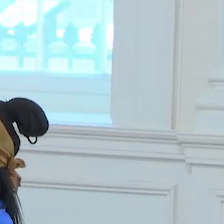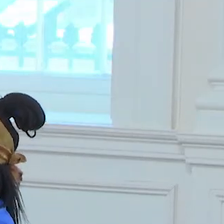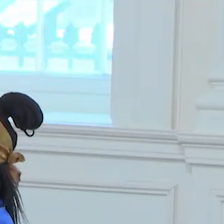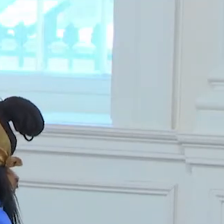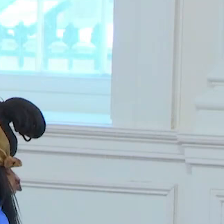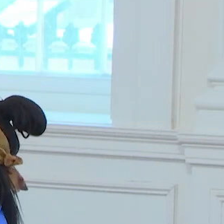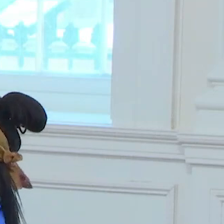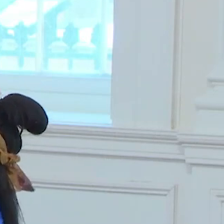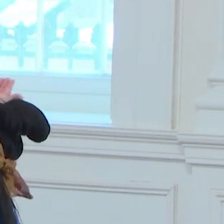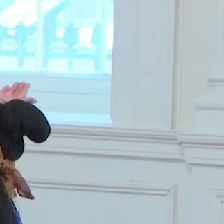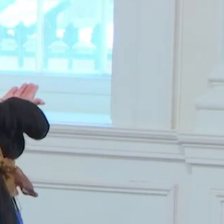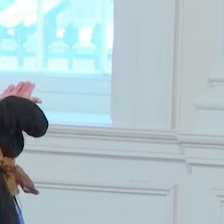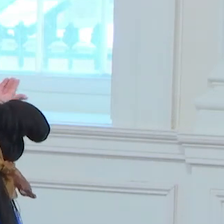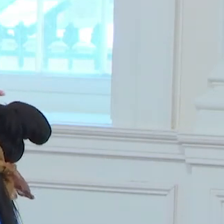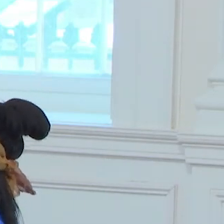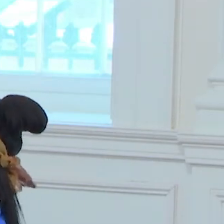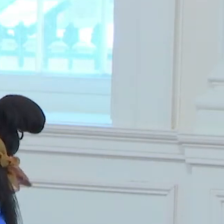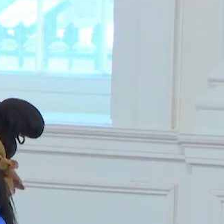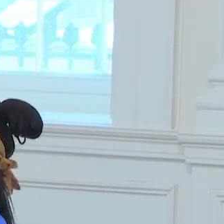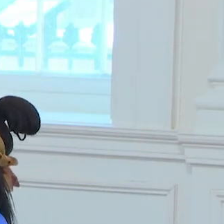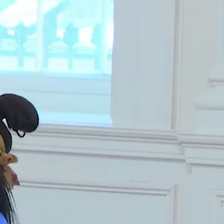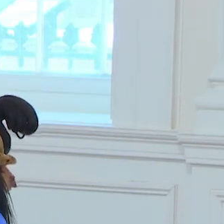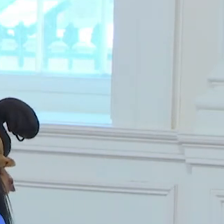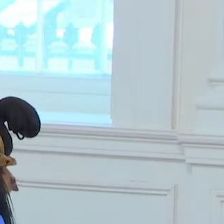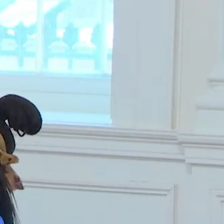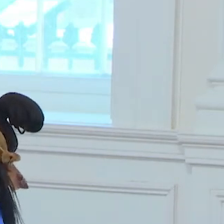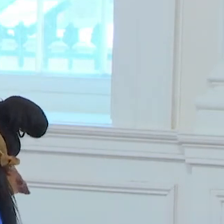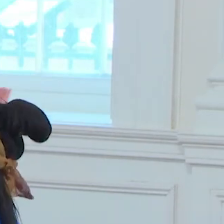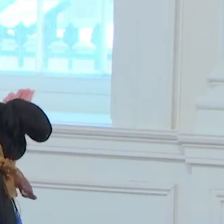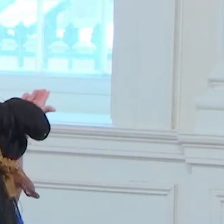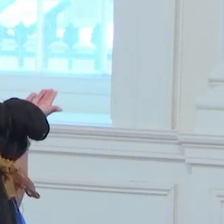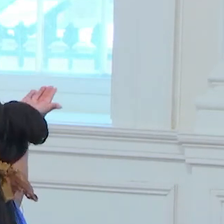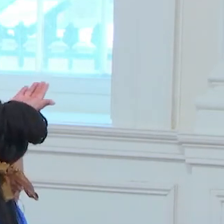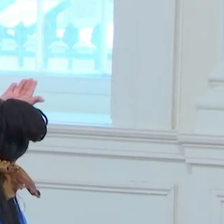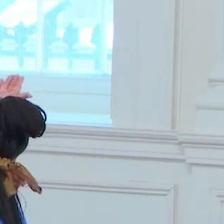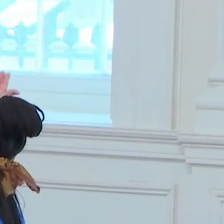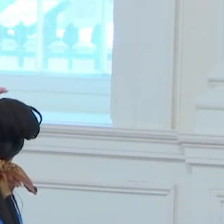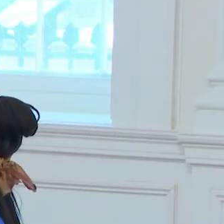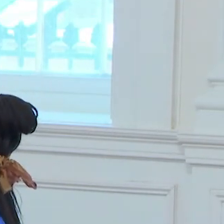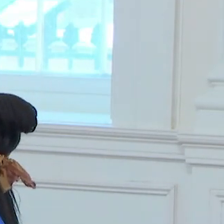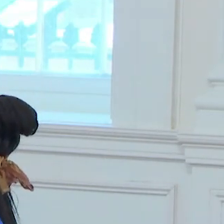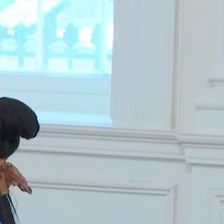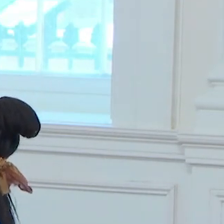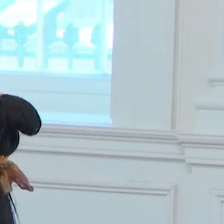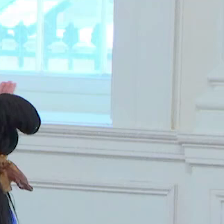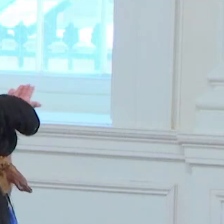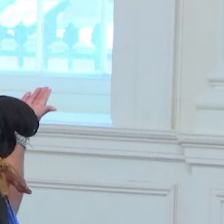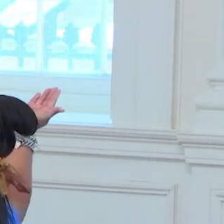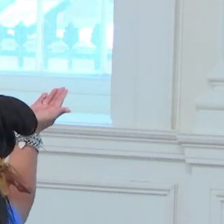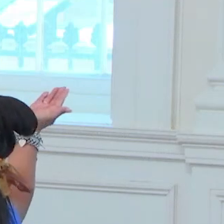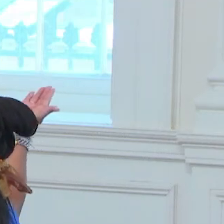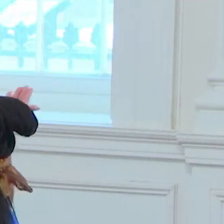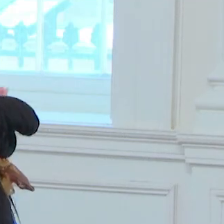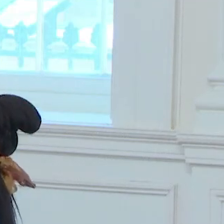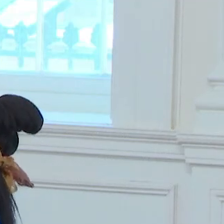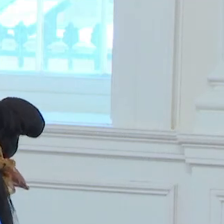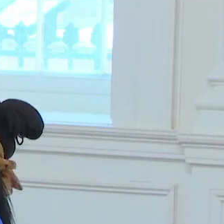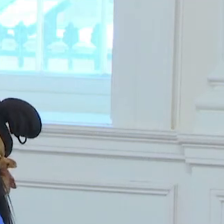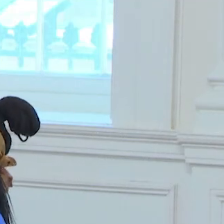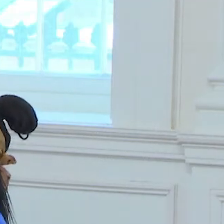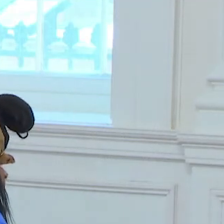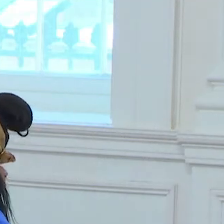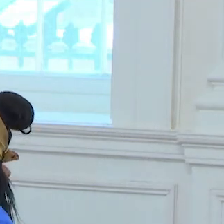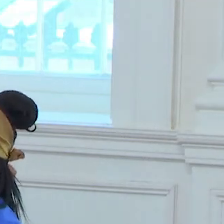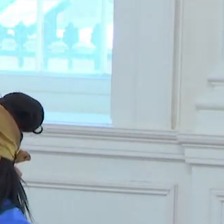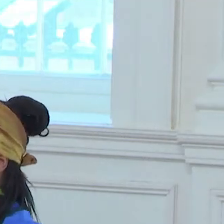Libation takes all of us. In our African community, we are family when we gather. So I need everybody to